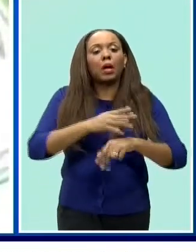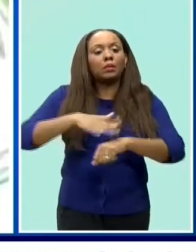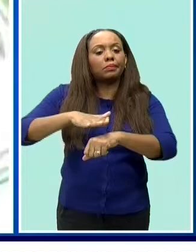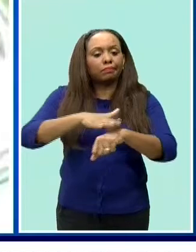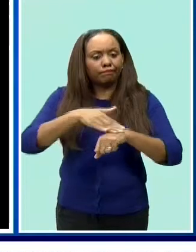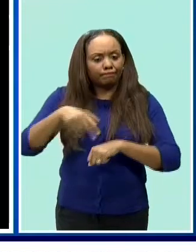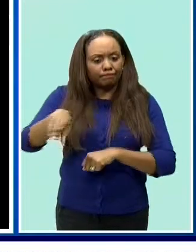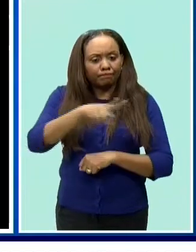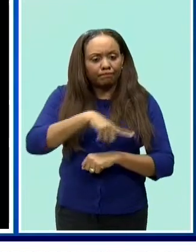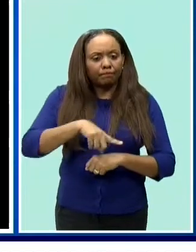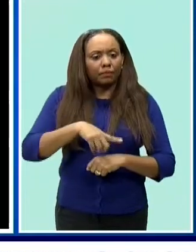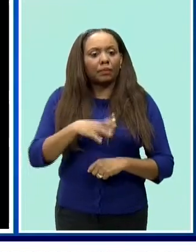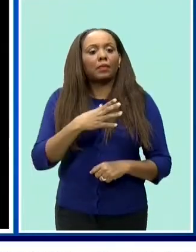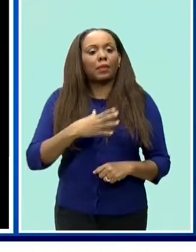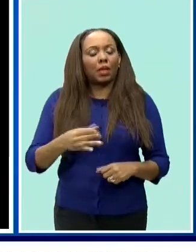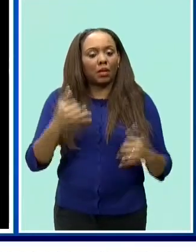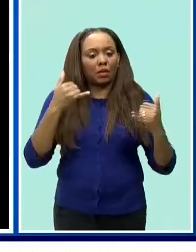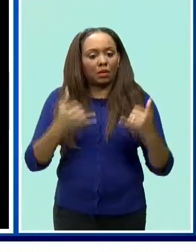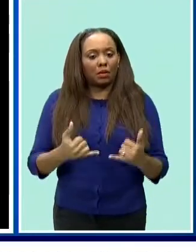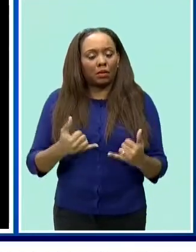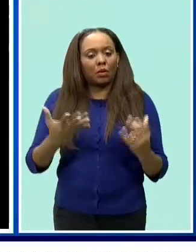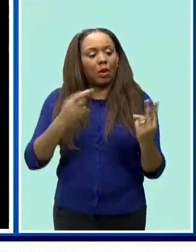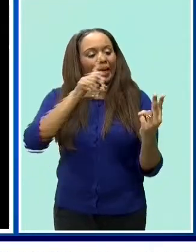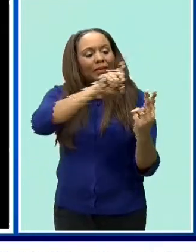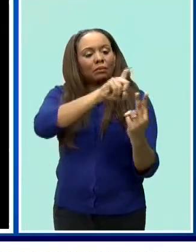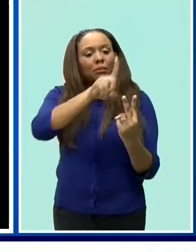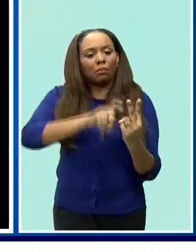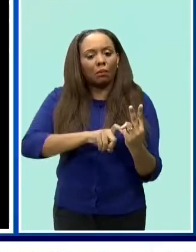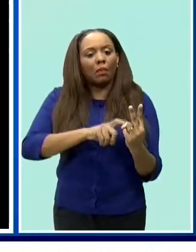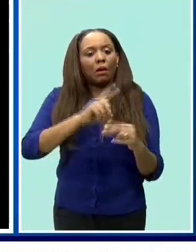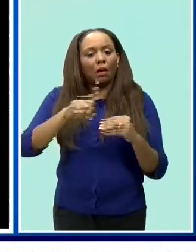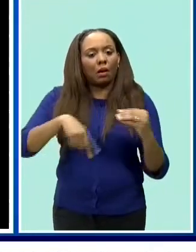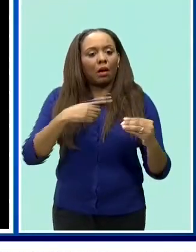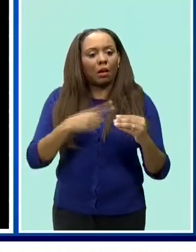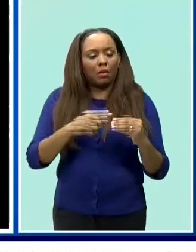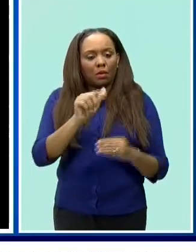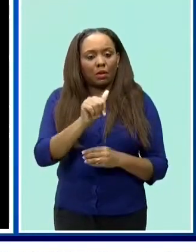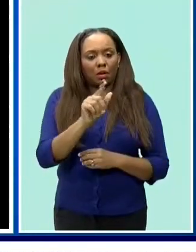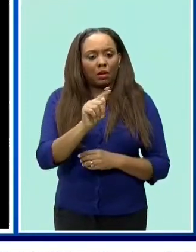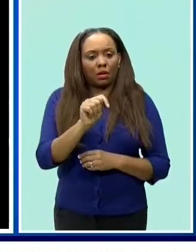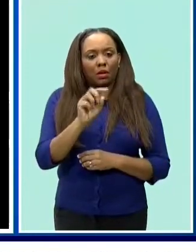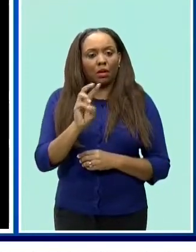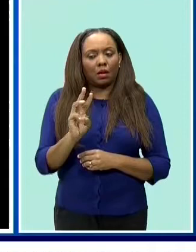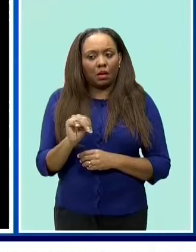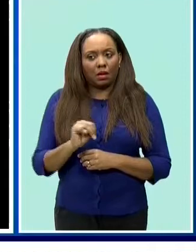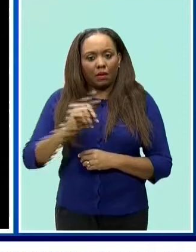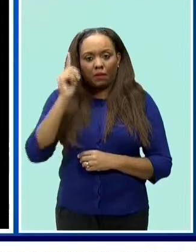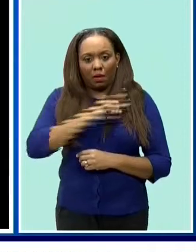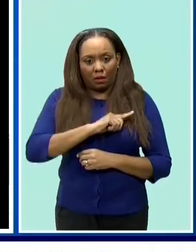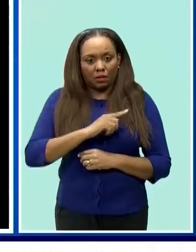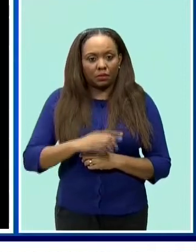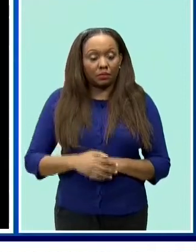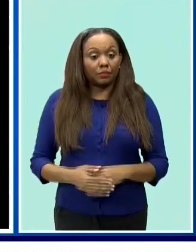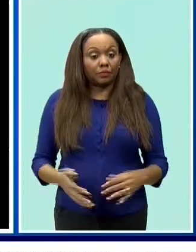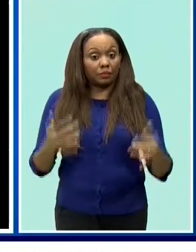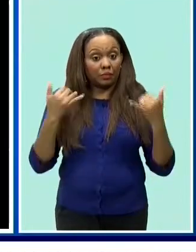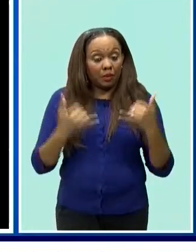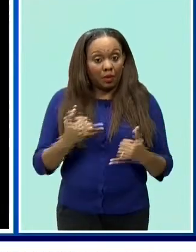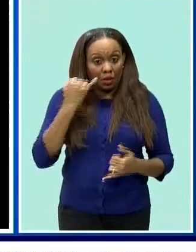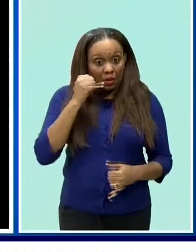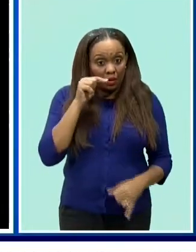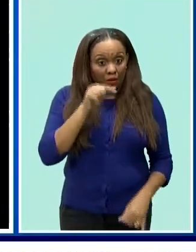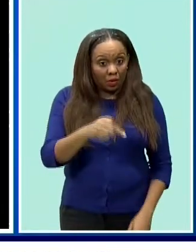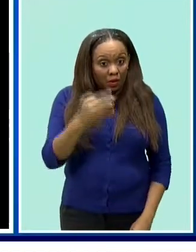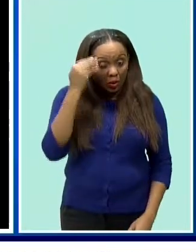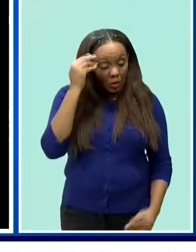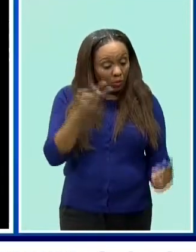and the police confirmed that there are indeed suspects in a number of reported cases of ATM fraud. Now, if